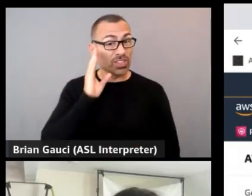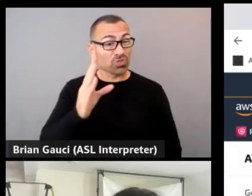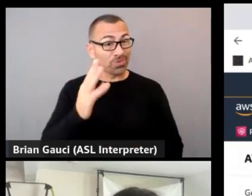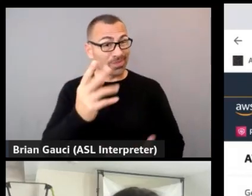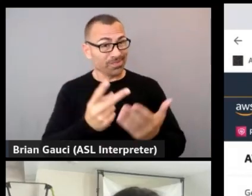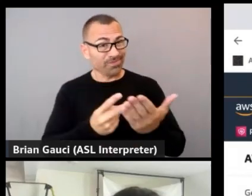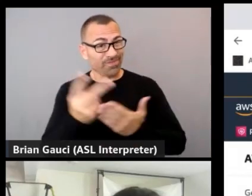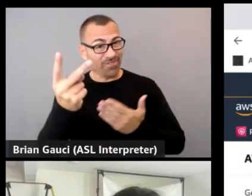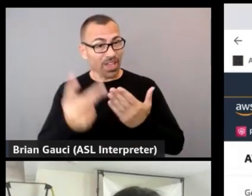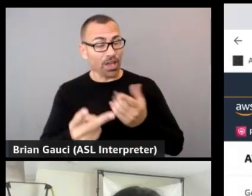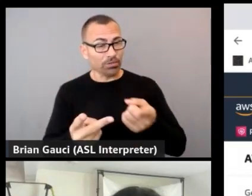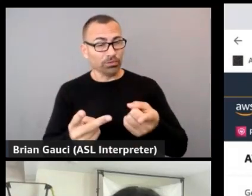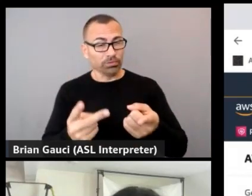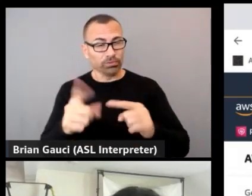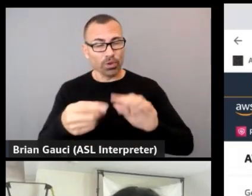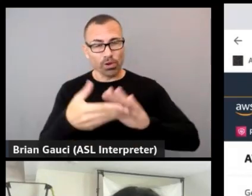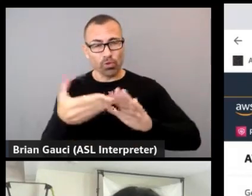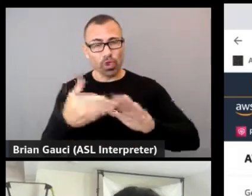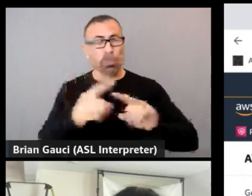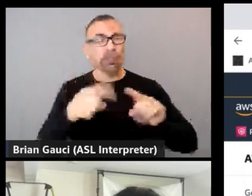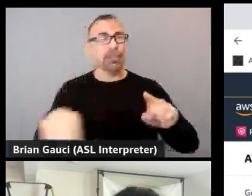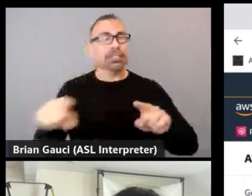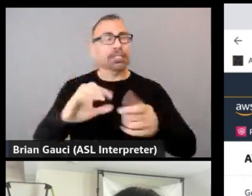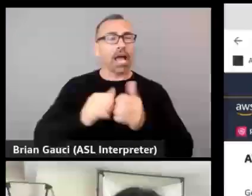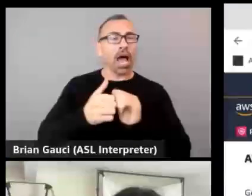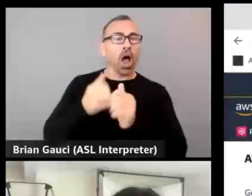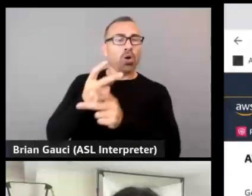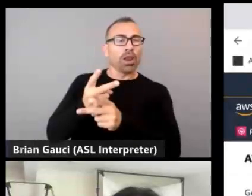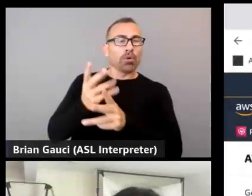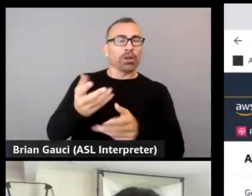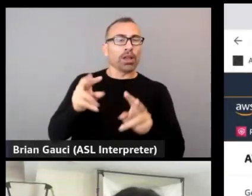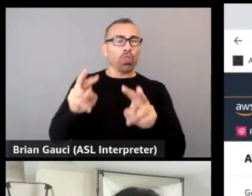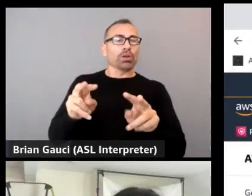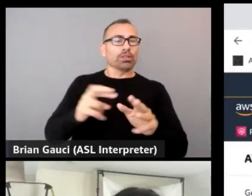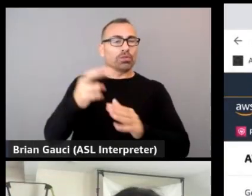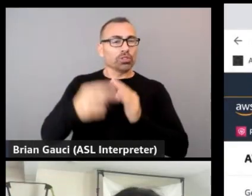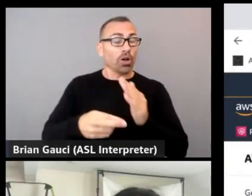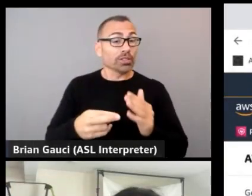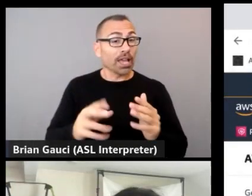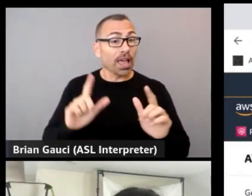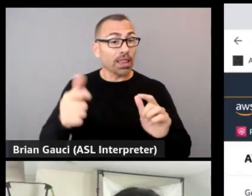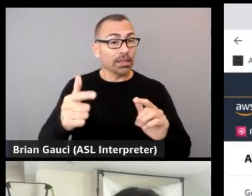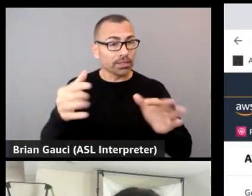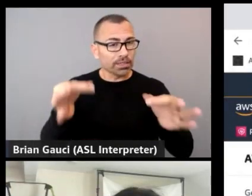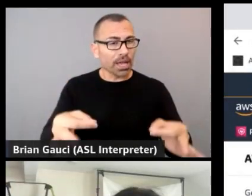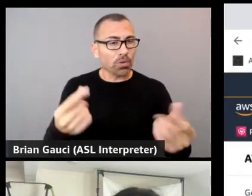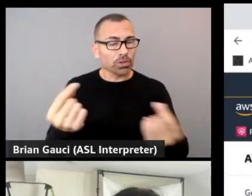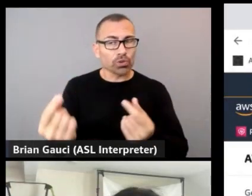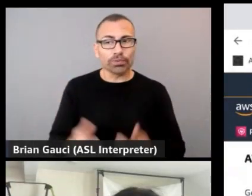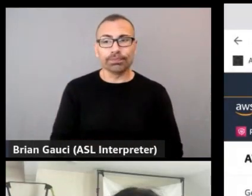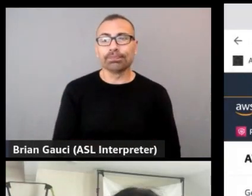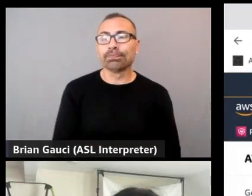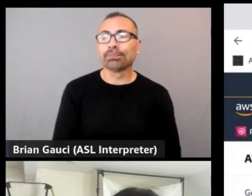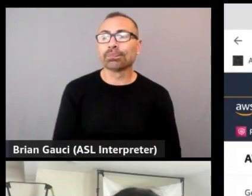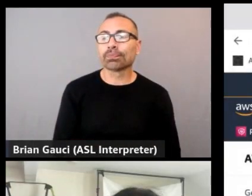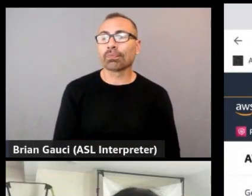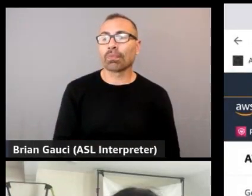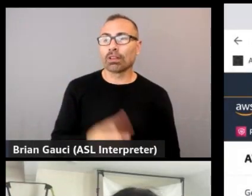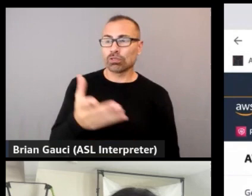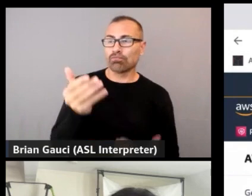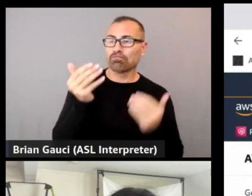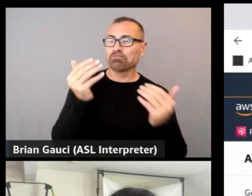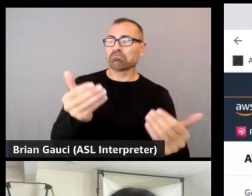a little bit of how an operator may look at the results of this and then decide, what to do with it. So let's say we take this and we run